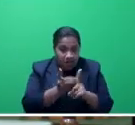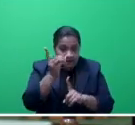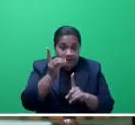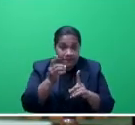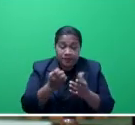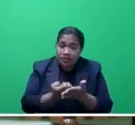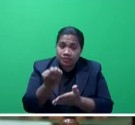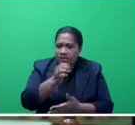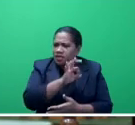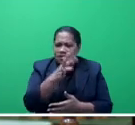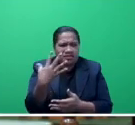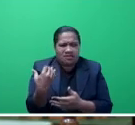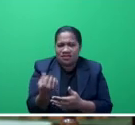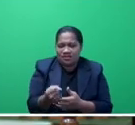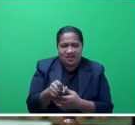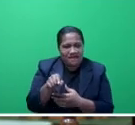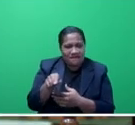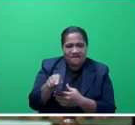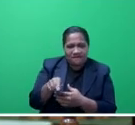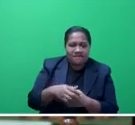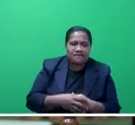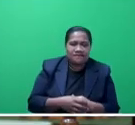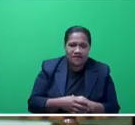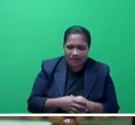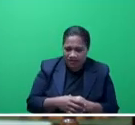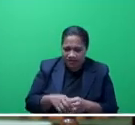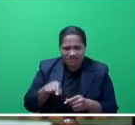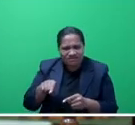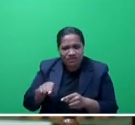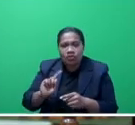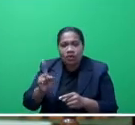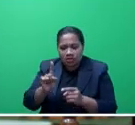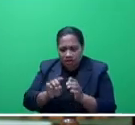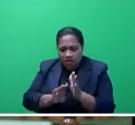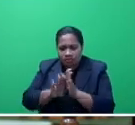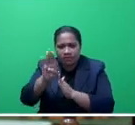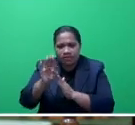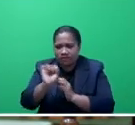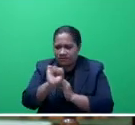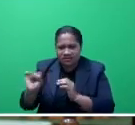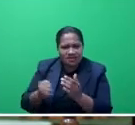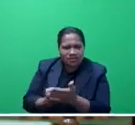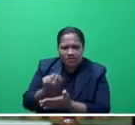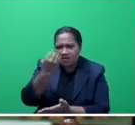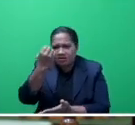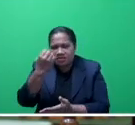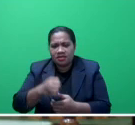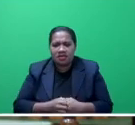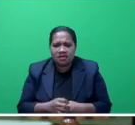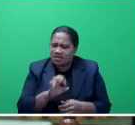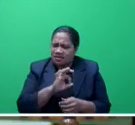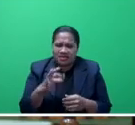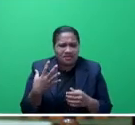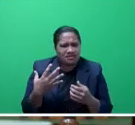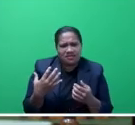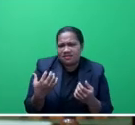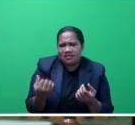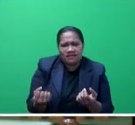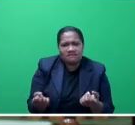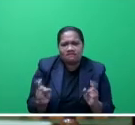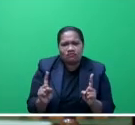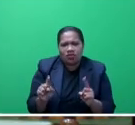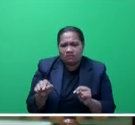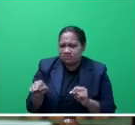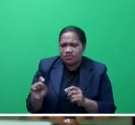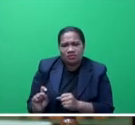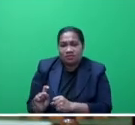have the fiscal luxury to prop up the economies with huge stimulus measures, nor do they have the privilege of being first in the